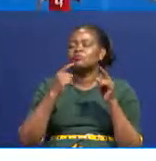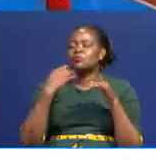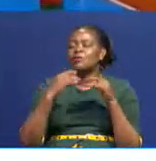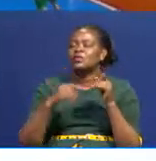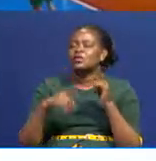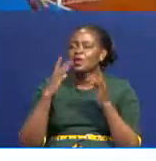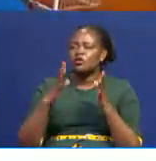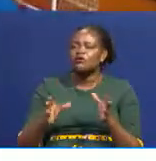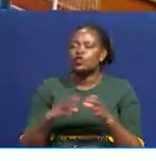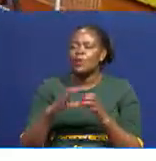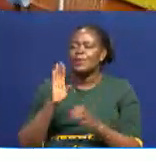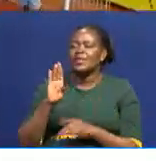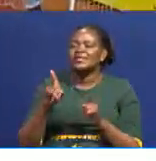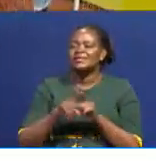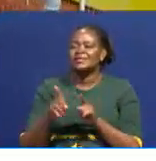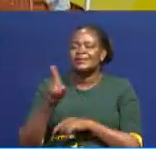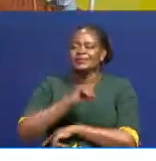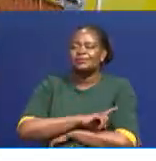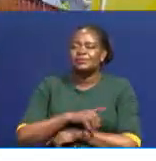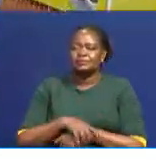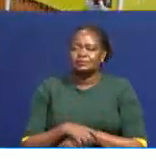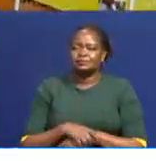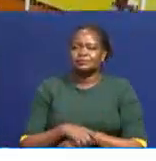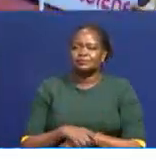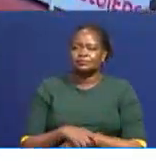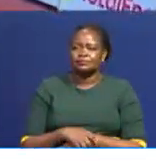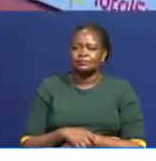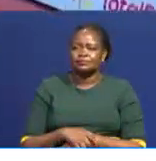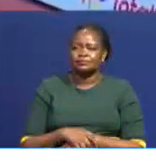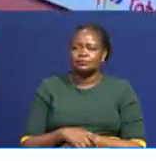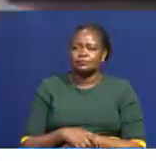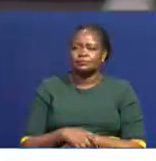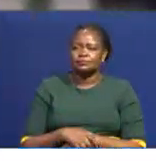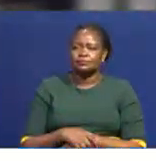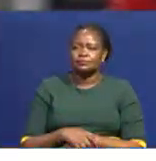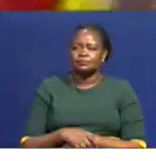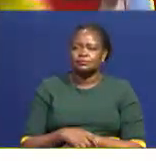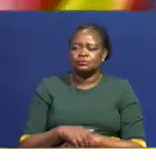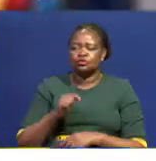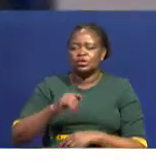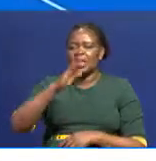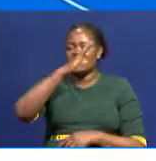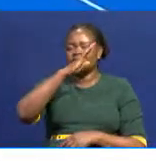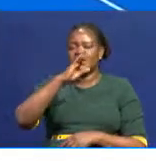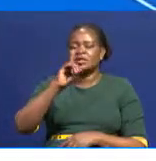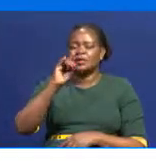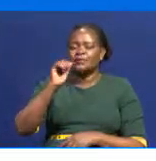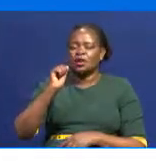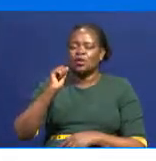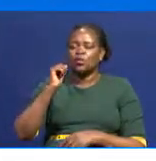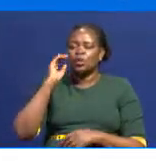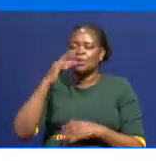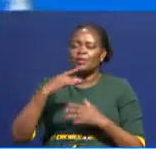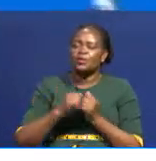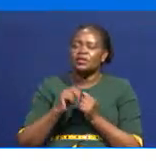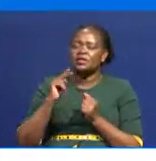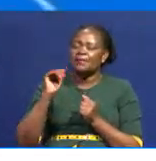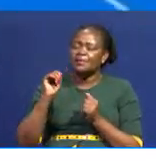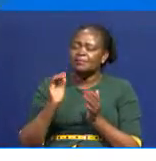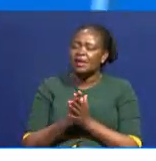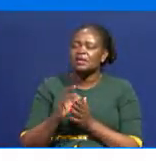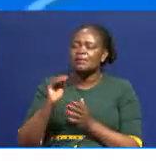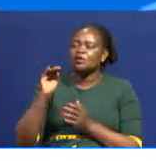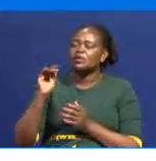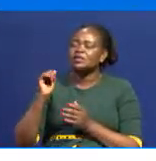on the same day. It could be 5-1, and it is. And Sharawi. Tonight, Libya will face Namibia, while Mauritania